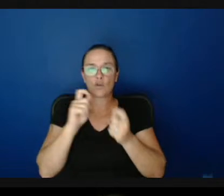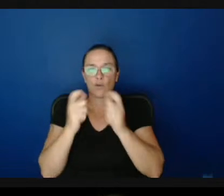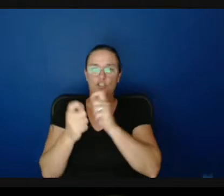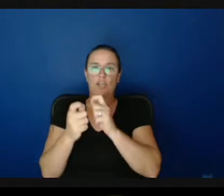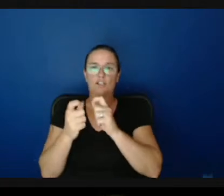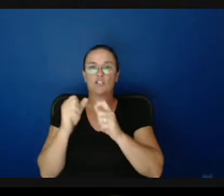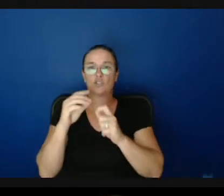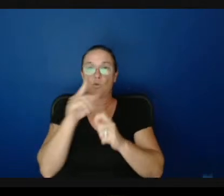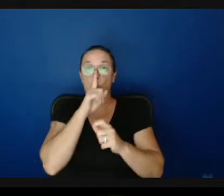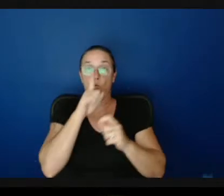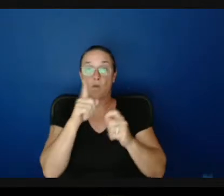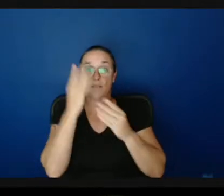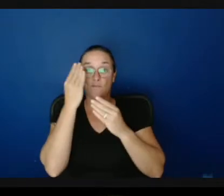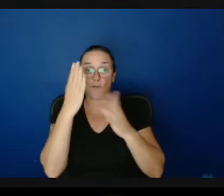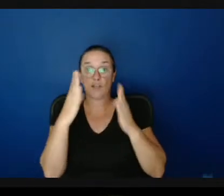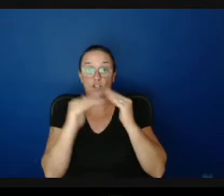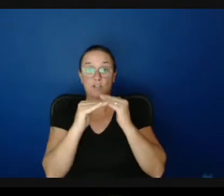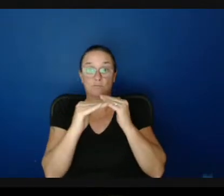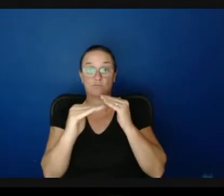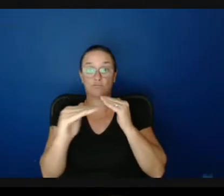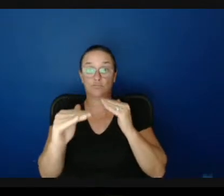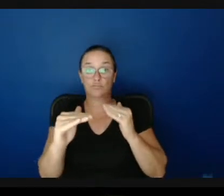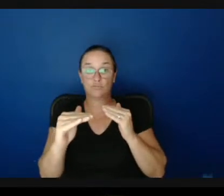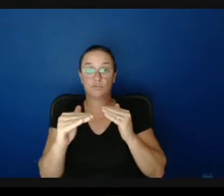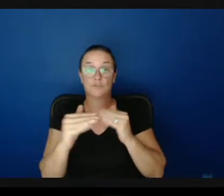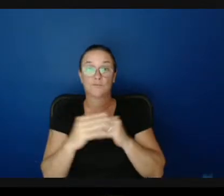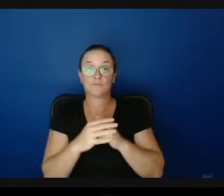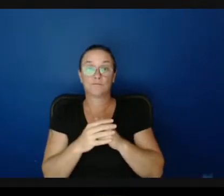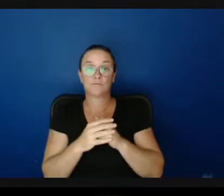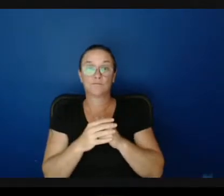this line here in the middle, which you see was actually